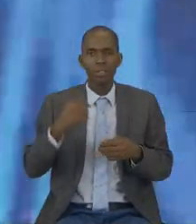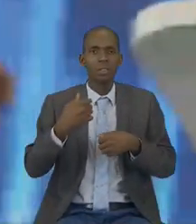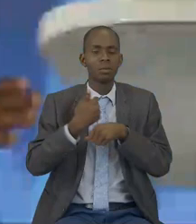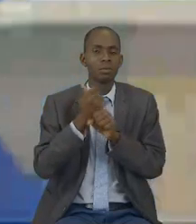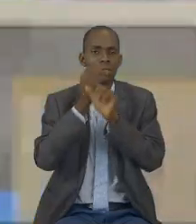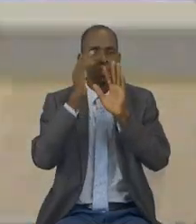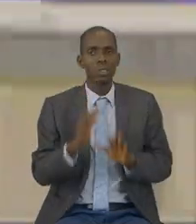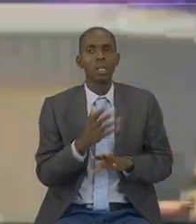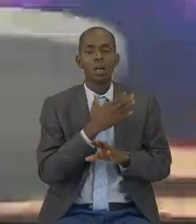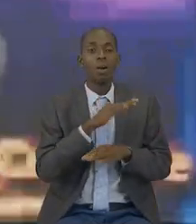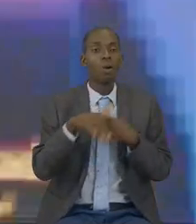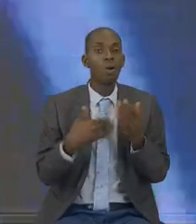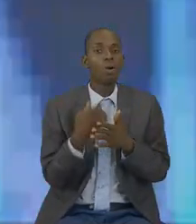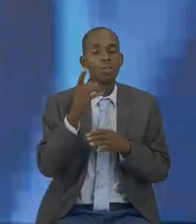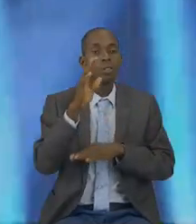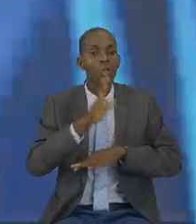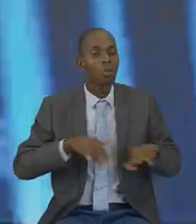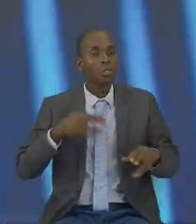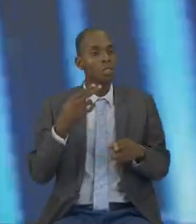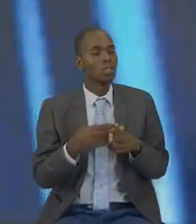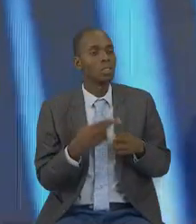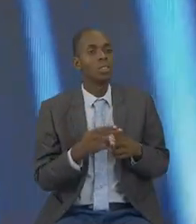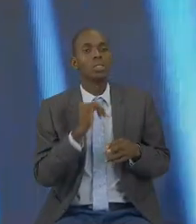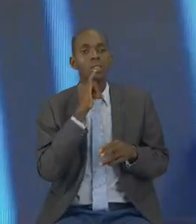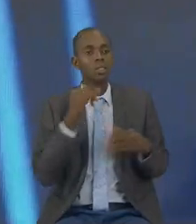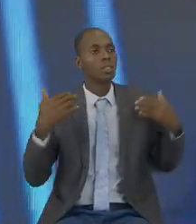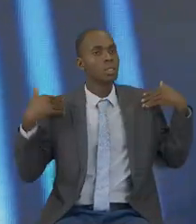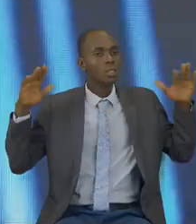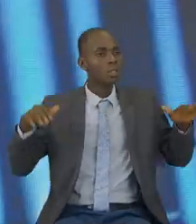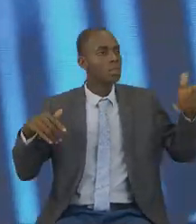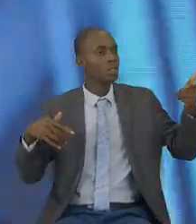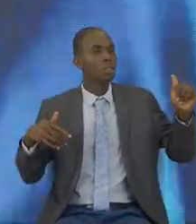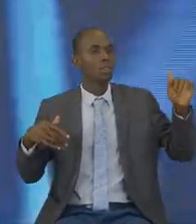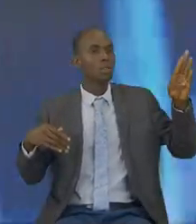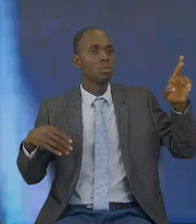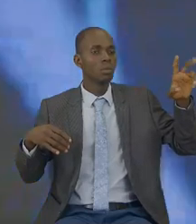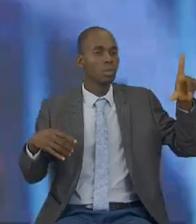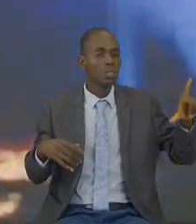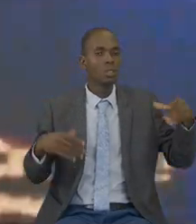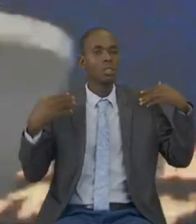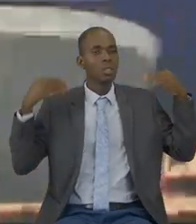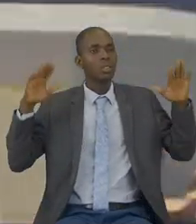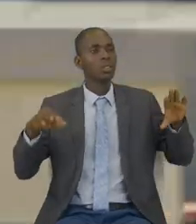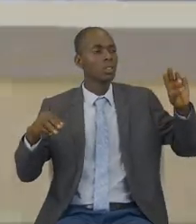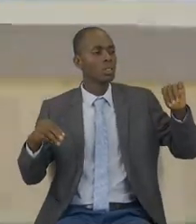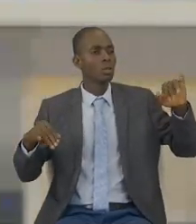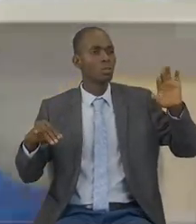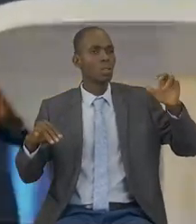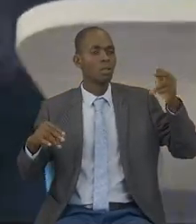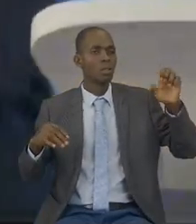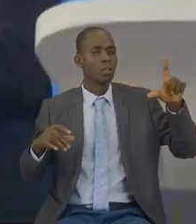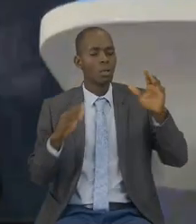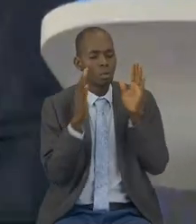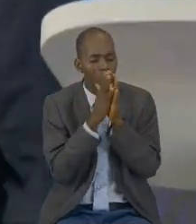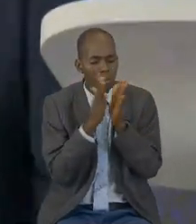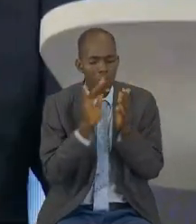all they are mentioning now, angel Gabriel, angel Michael, angel this, and they're praying to the angels,